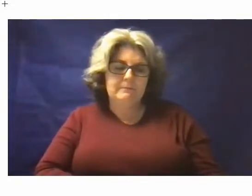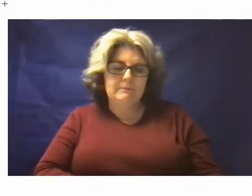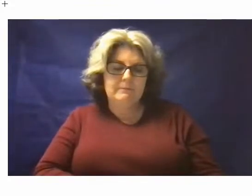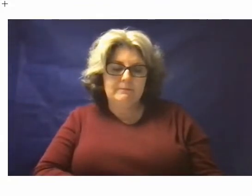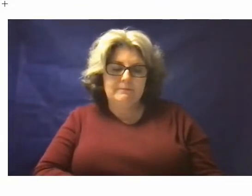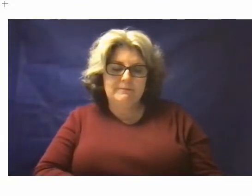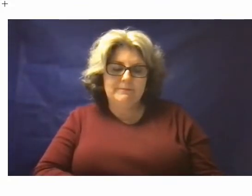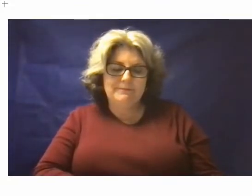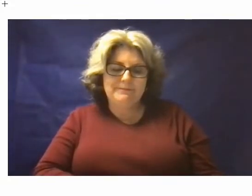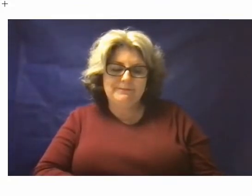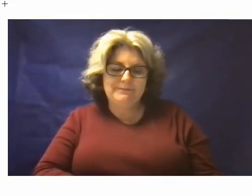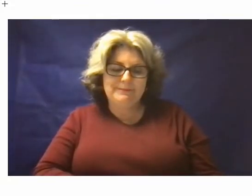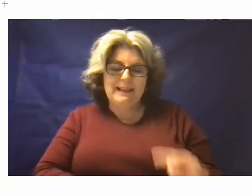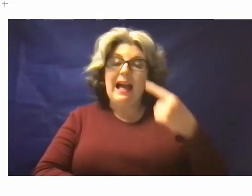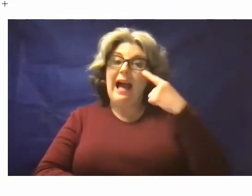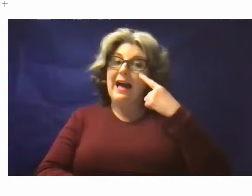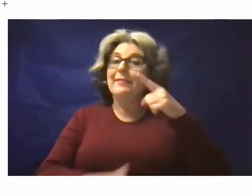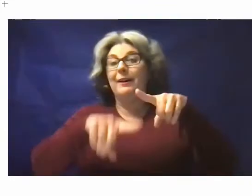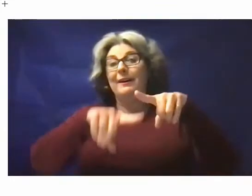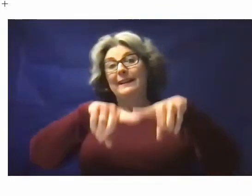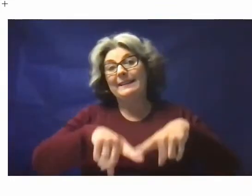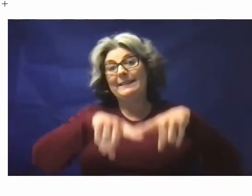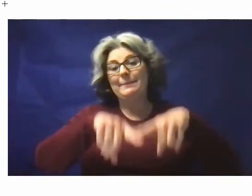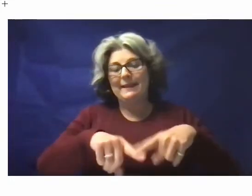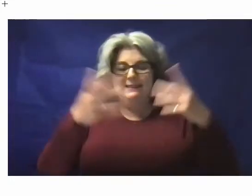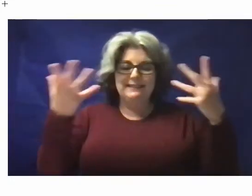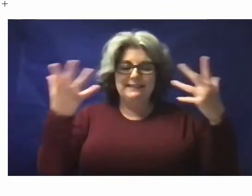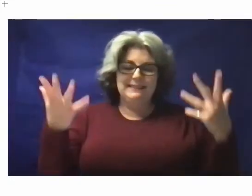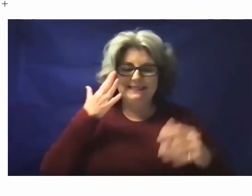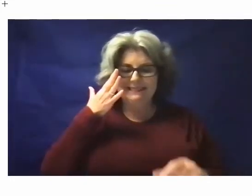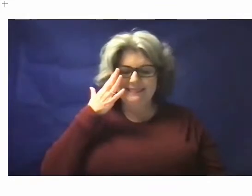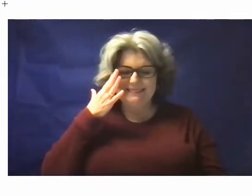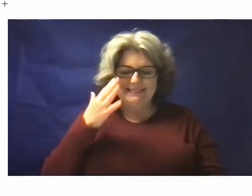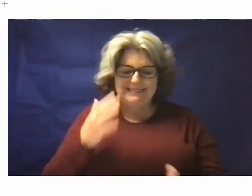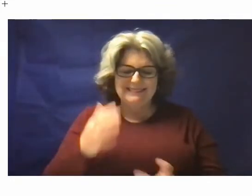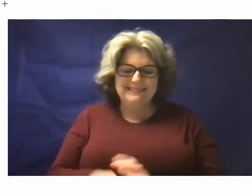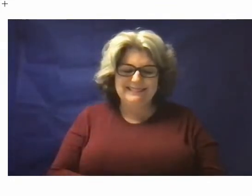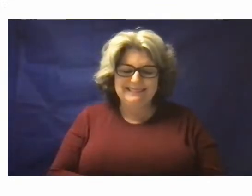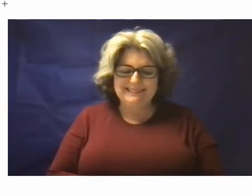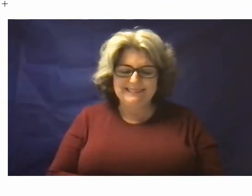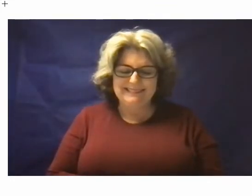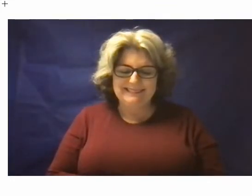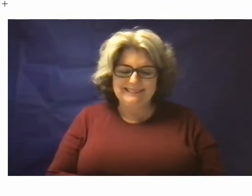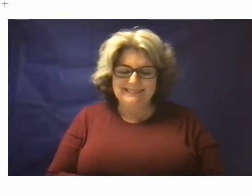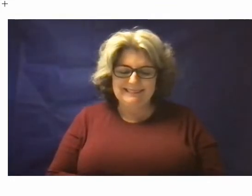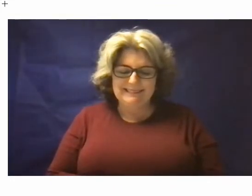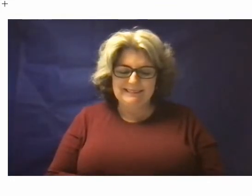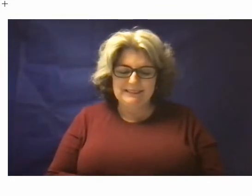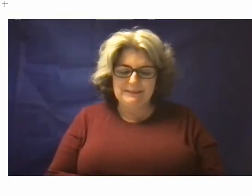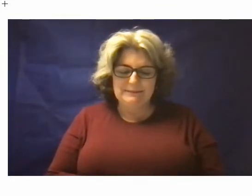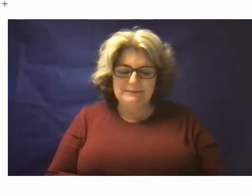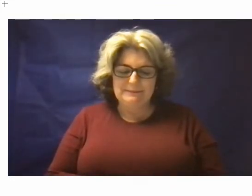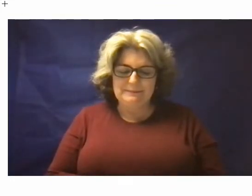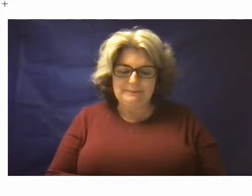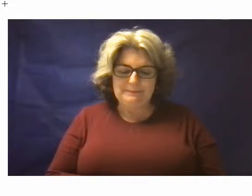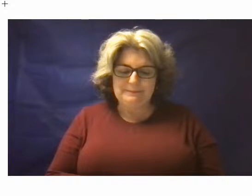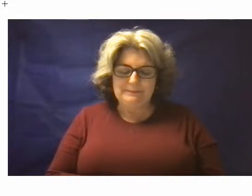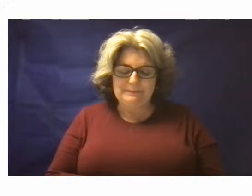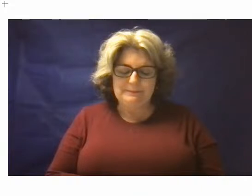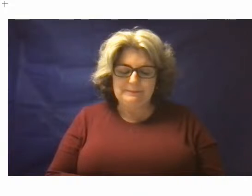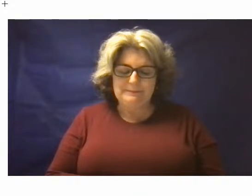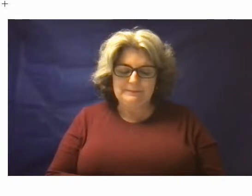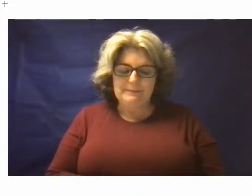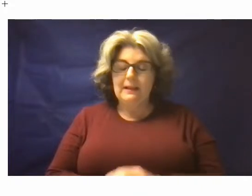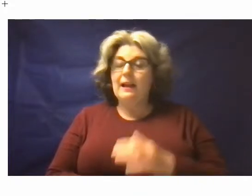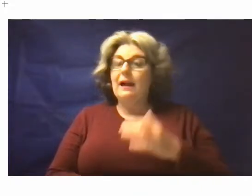answer. It seems very individualized, which I appreciate. Doesn't help so much with trying to help move things quickly along.